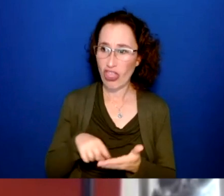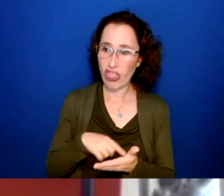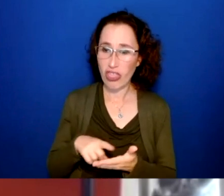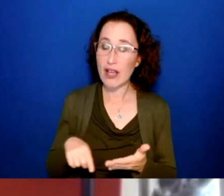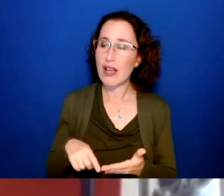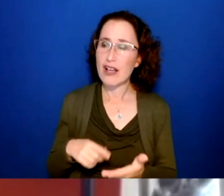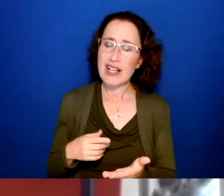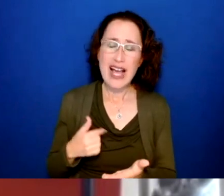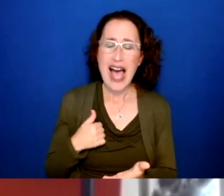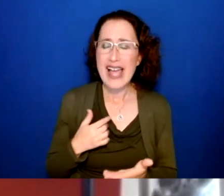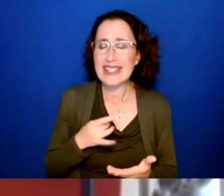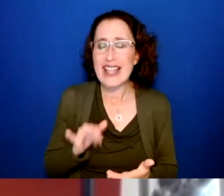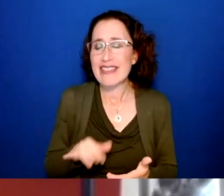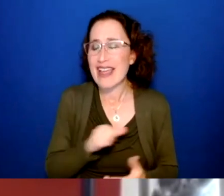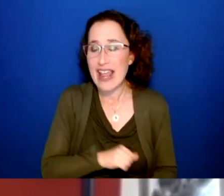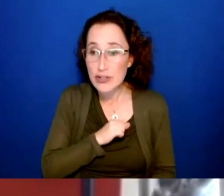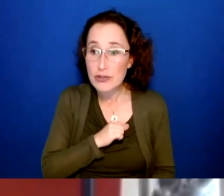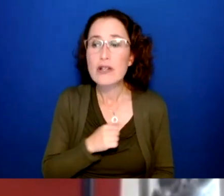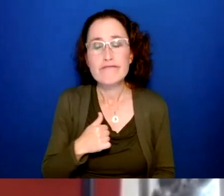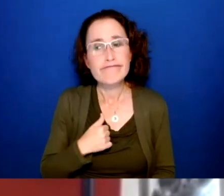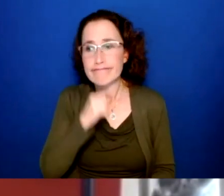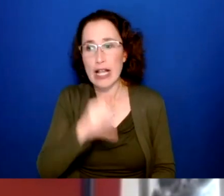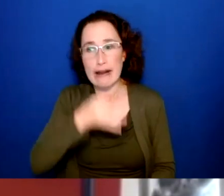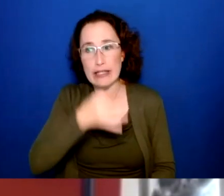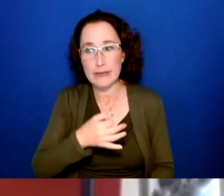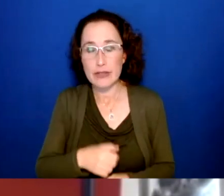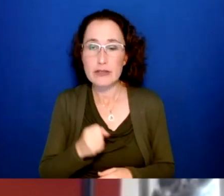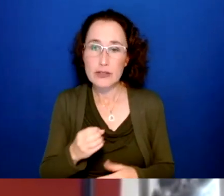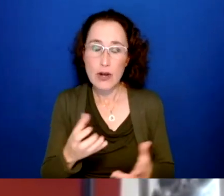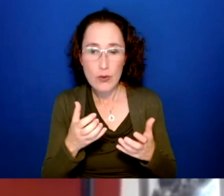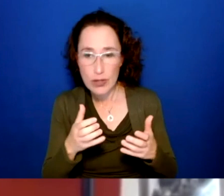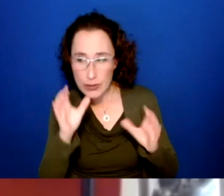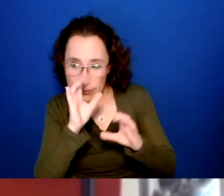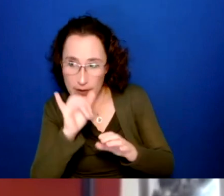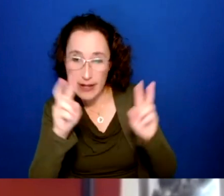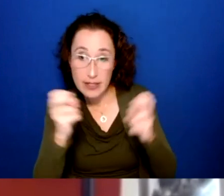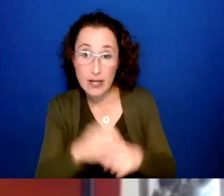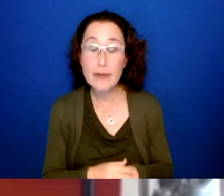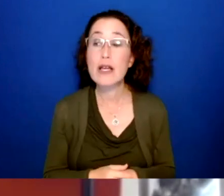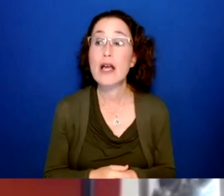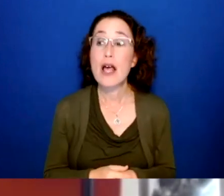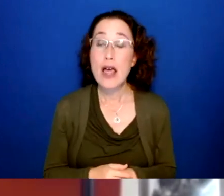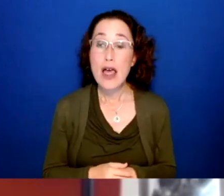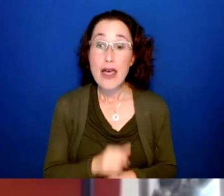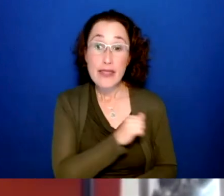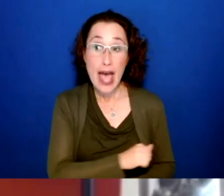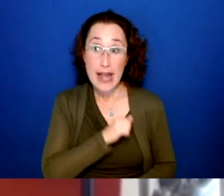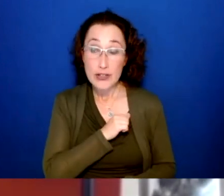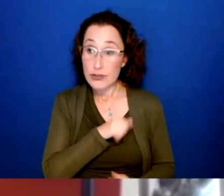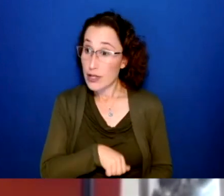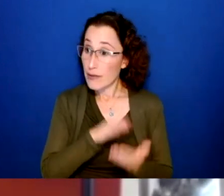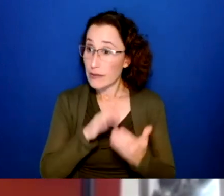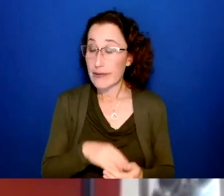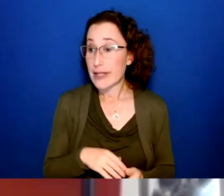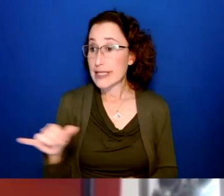and I wanted to explore it more. And at the same time, same-sex marriage in the United States, the attitudes had changed so dramatically just over a